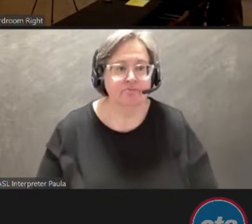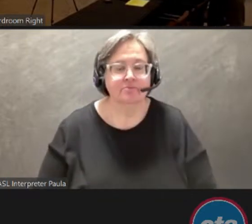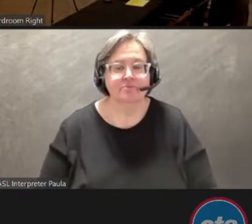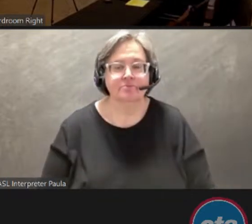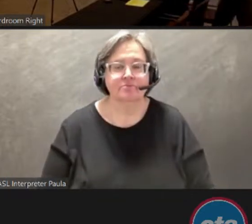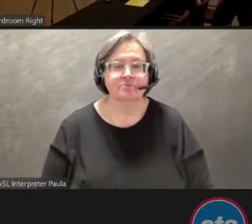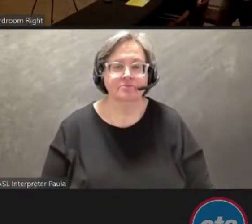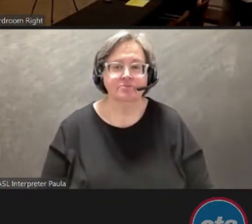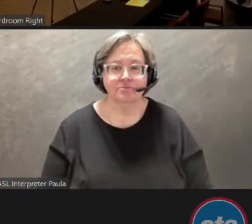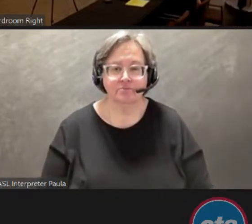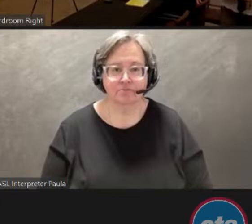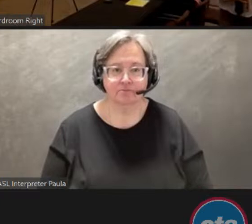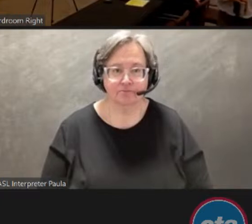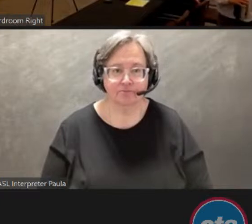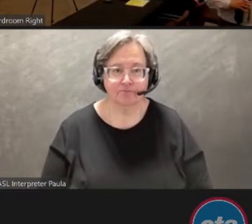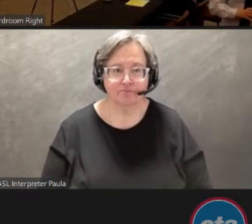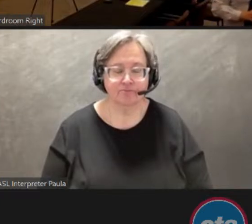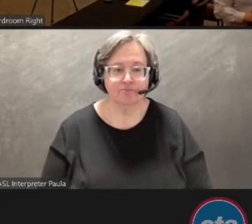Yeah, look at that.